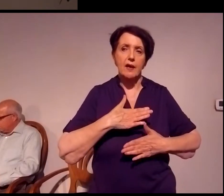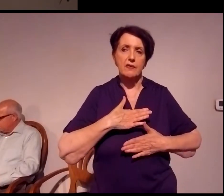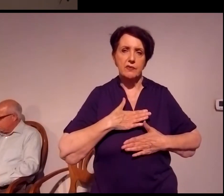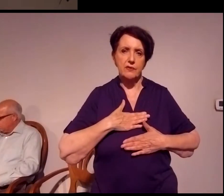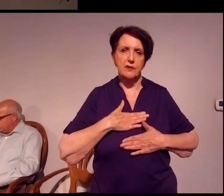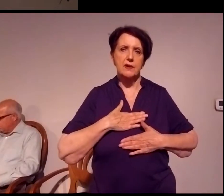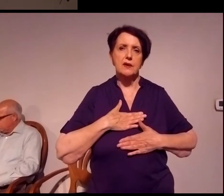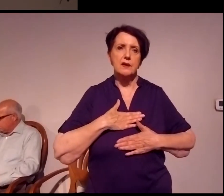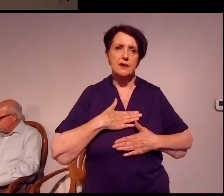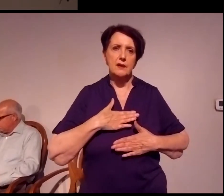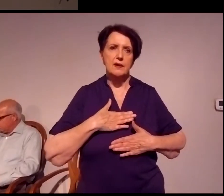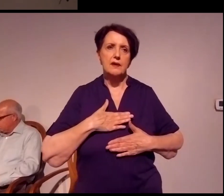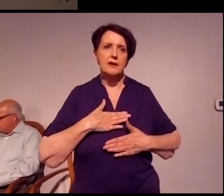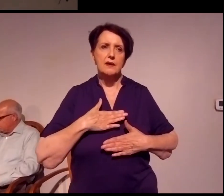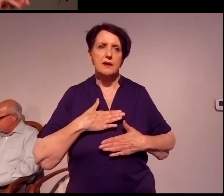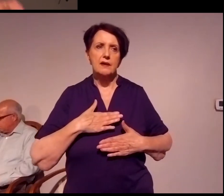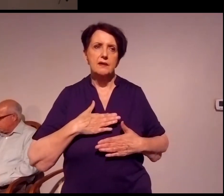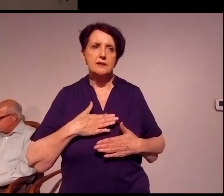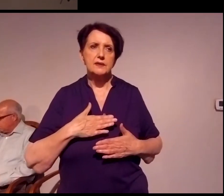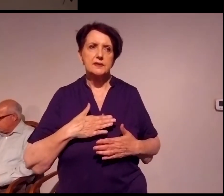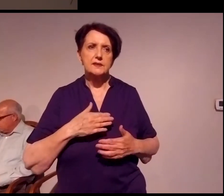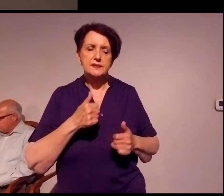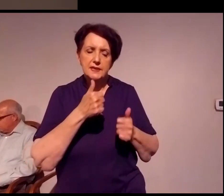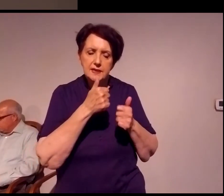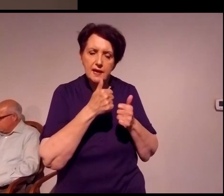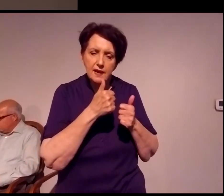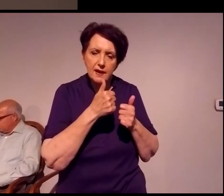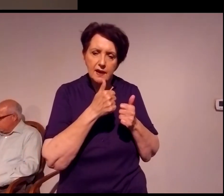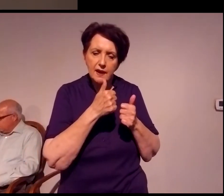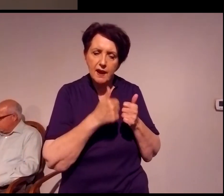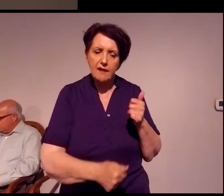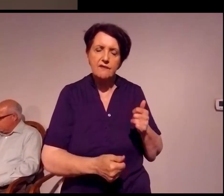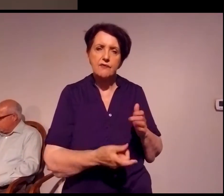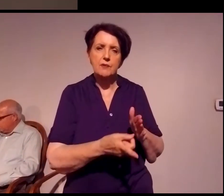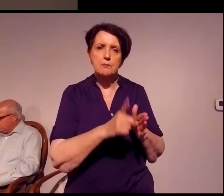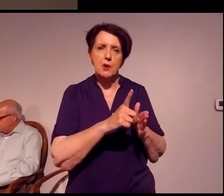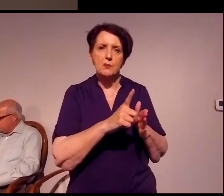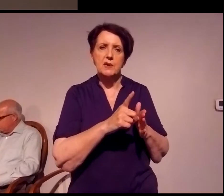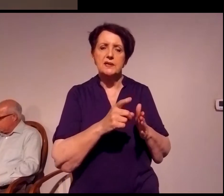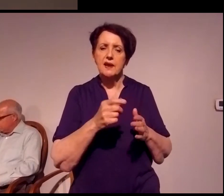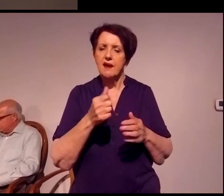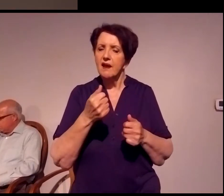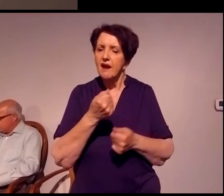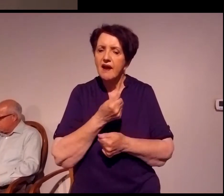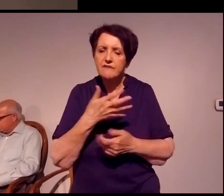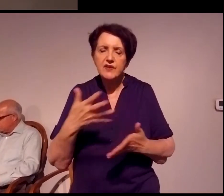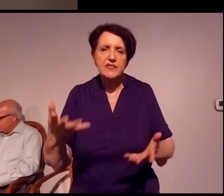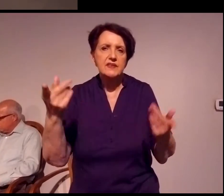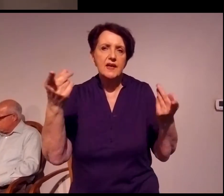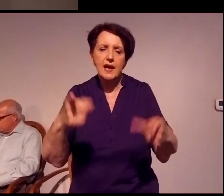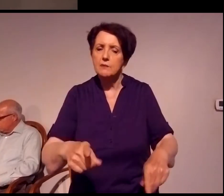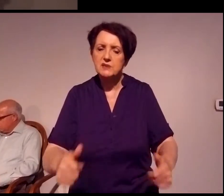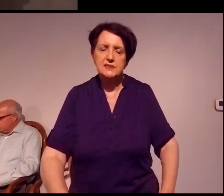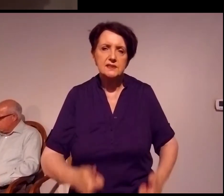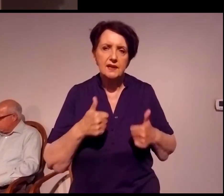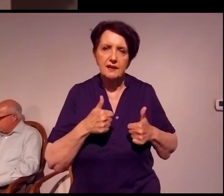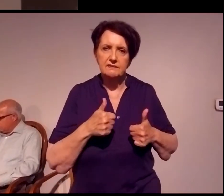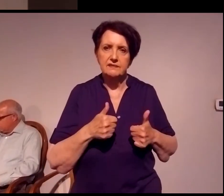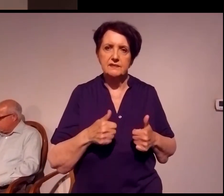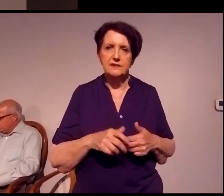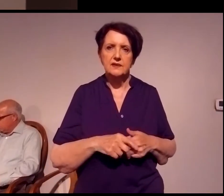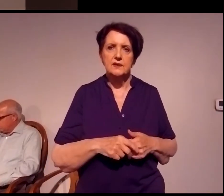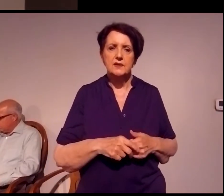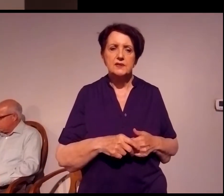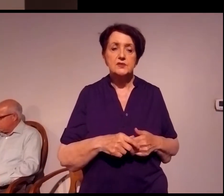us. It is in every single moment of every circumstance and event of life. And so we stand